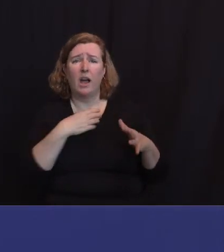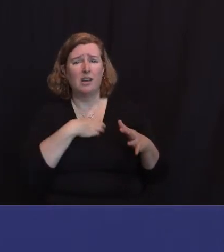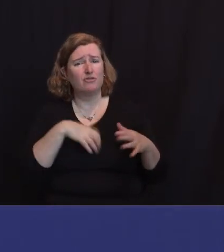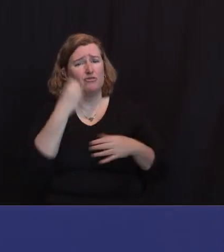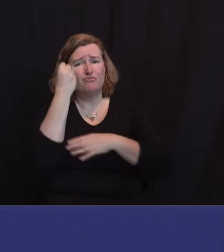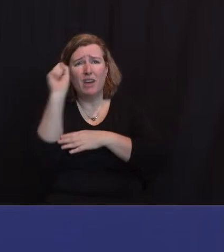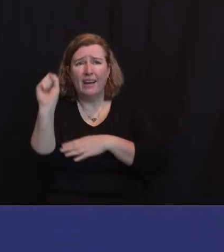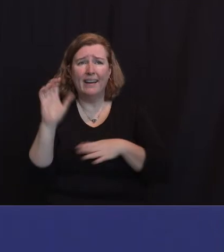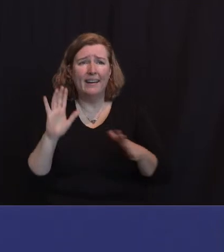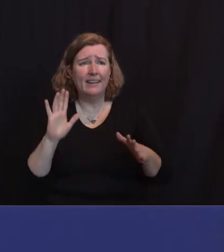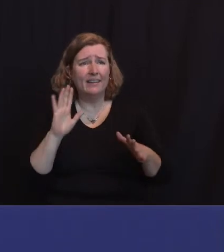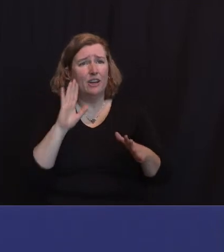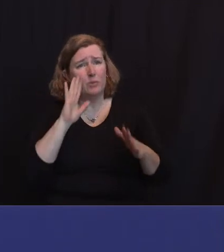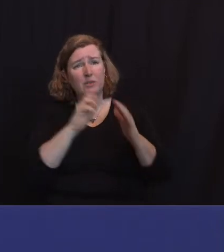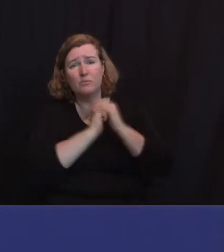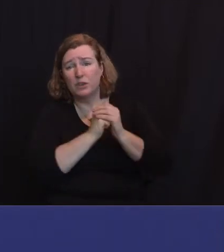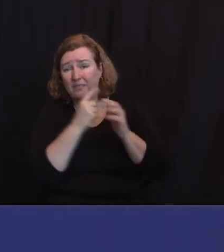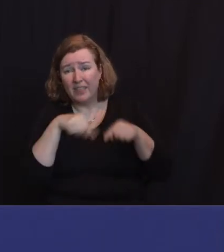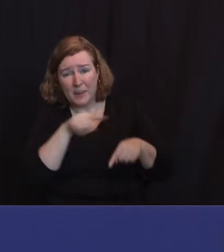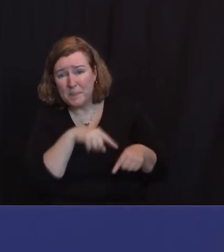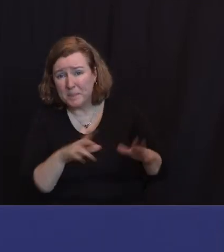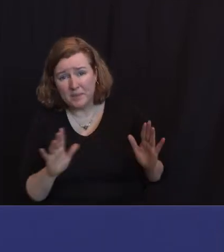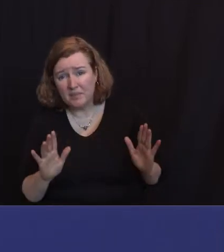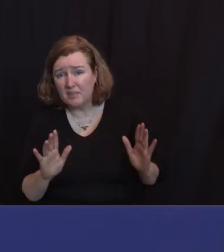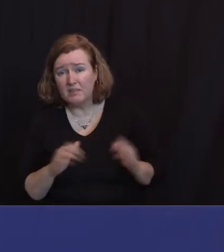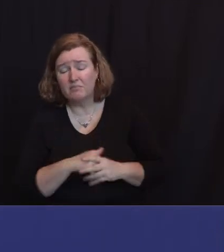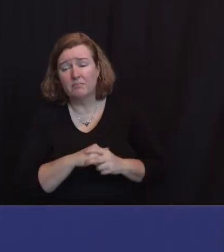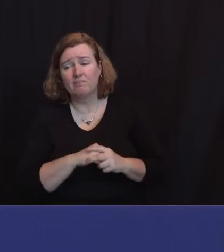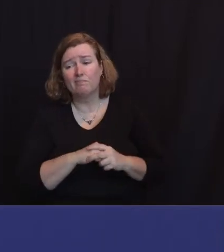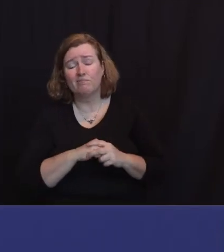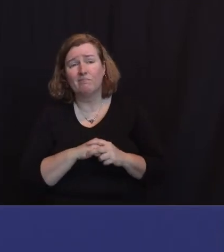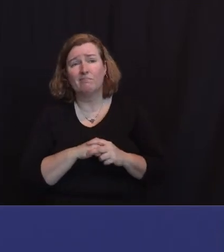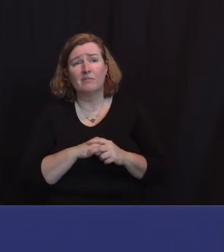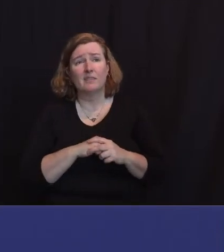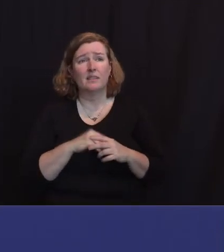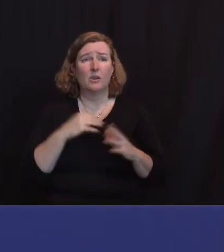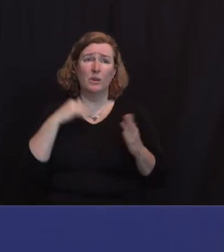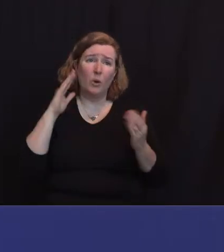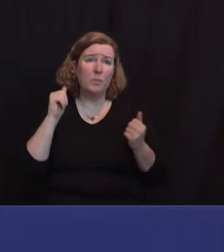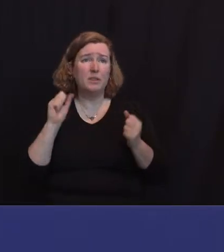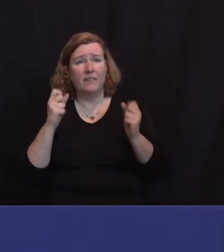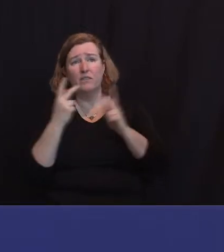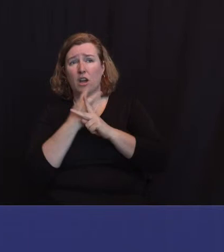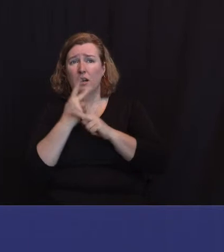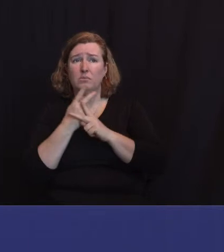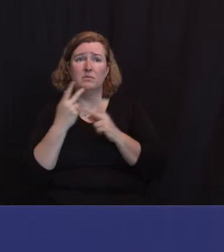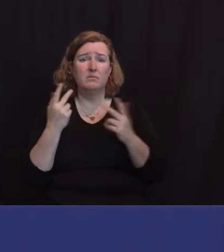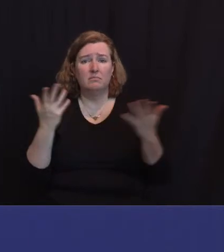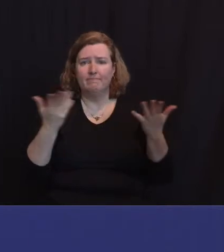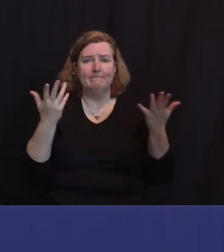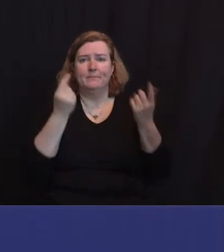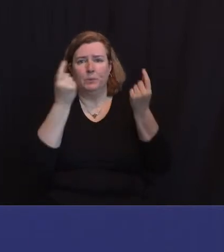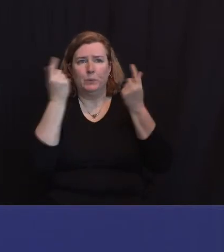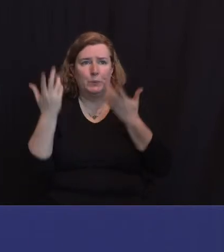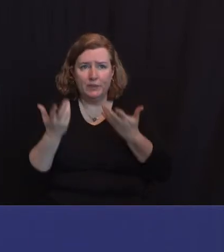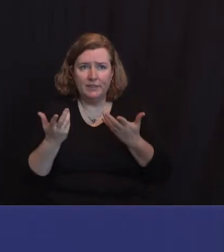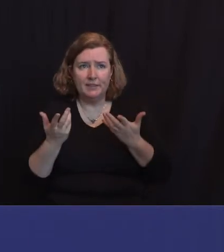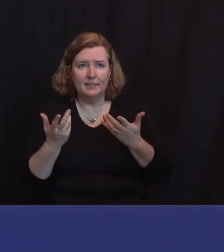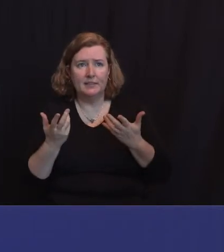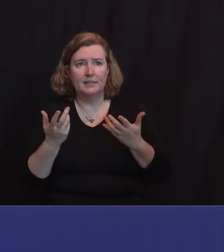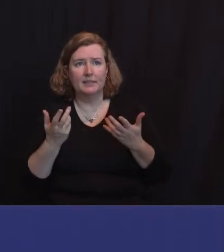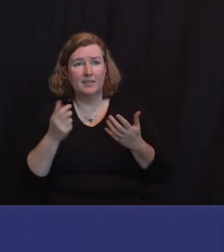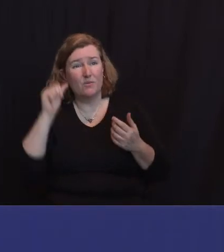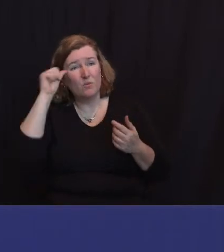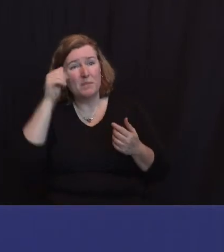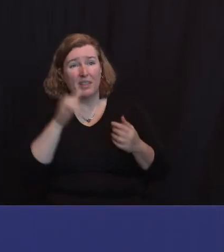our prayers. I would hope that we can figure something out as it relates to the American Rescue Plan money. I